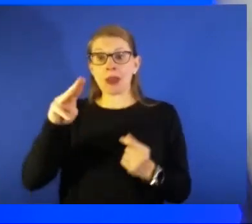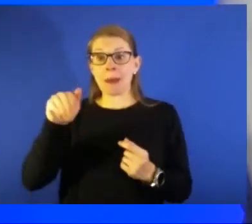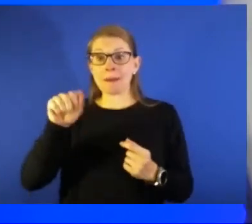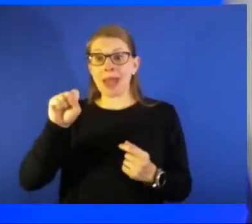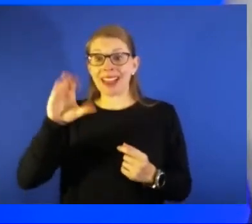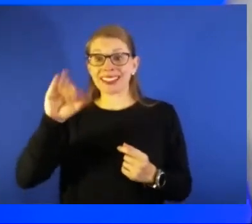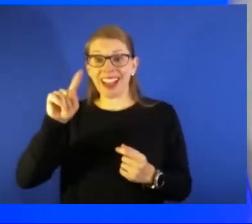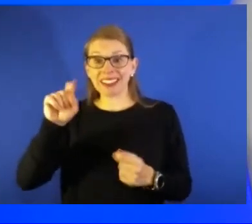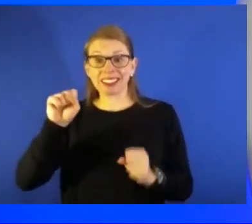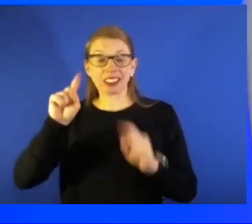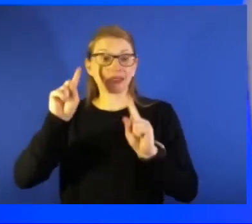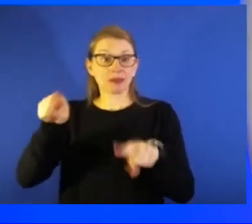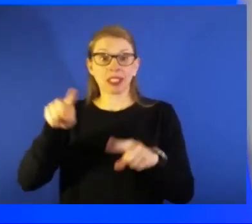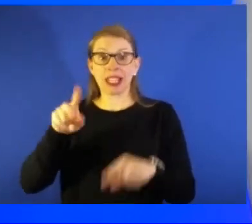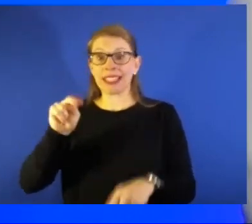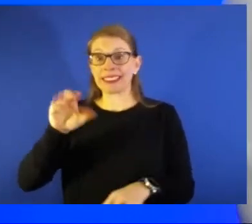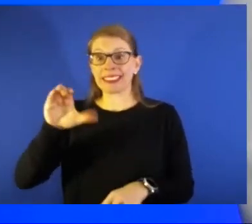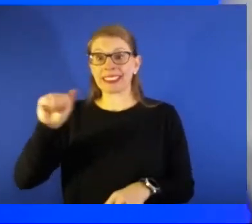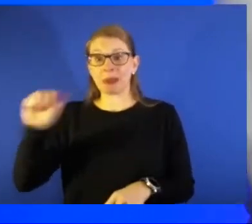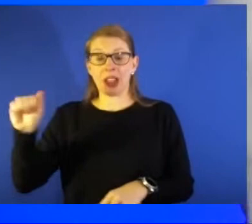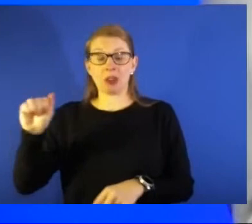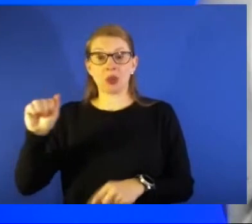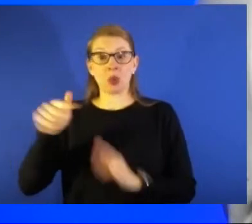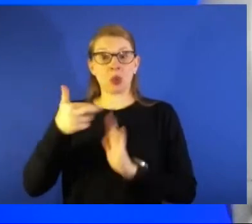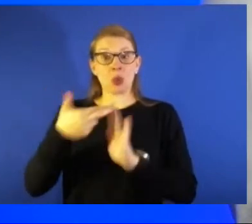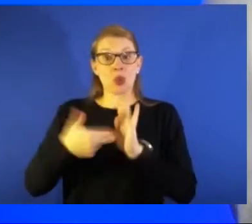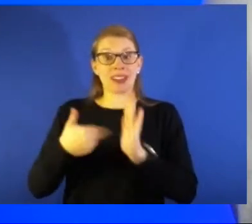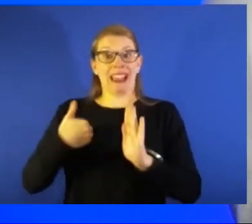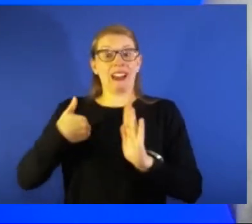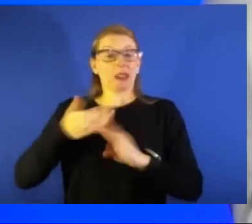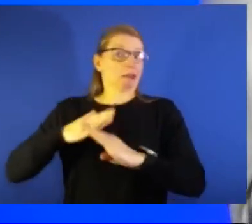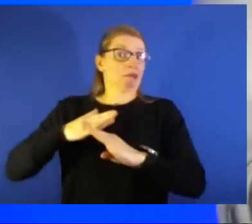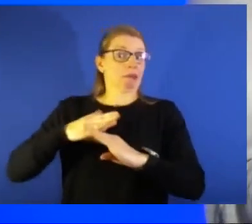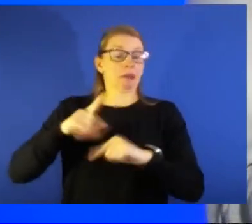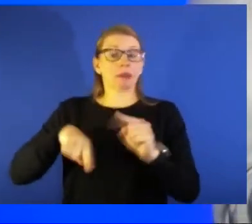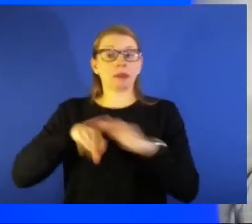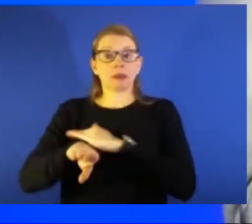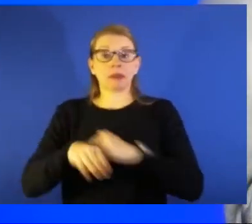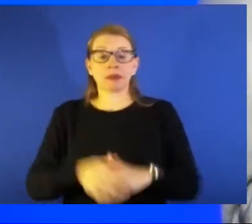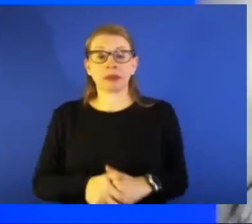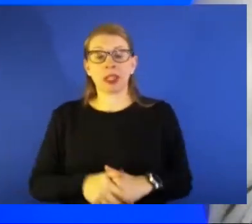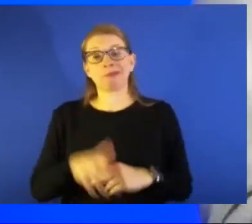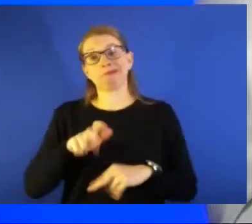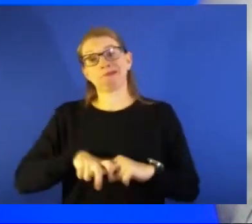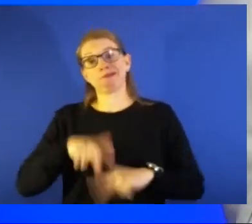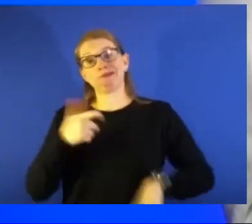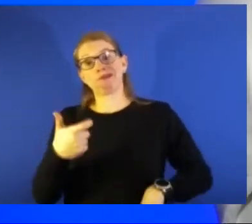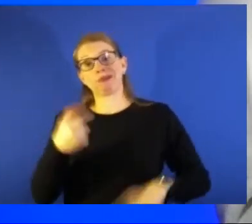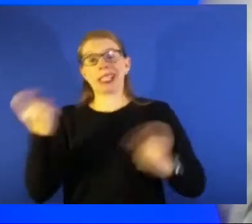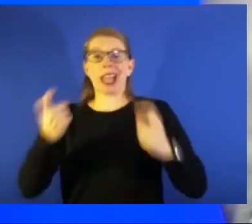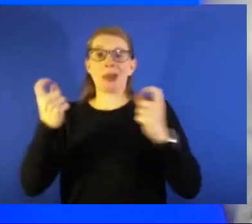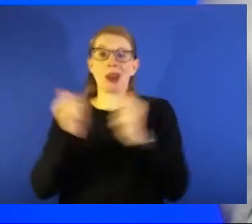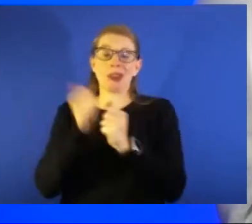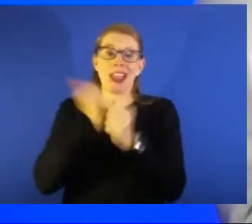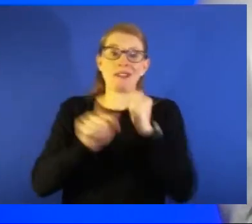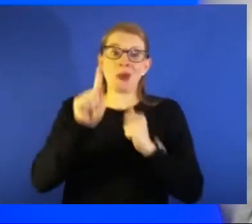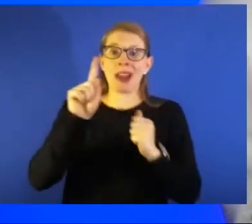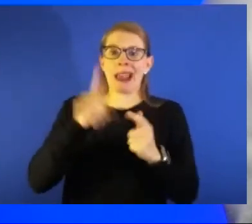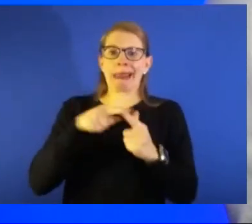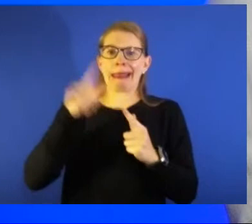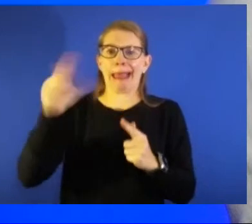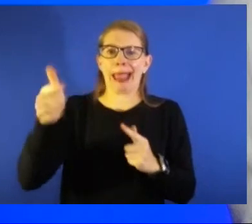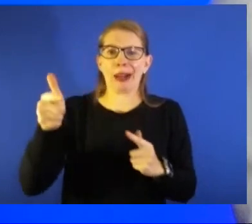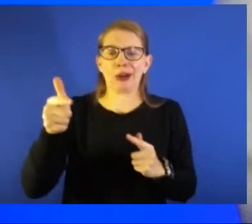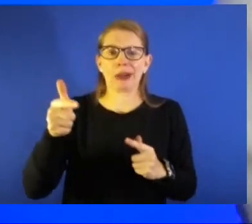because NCAA's regulations against that. So we sat back and watched everything, celebrated with everybody, and then later on, like